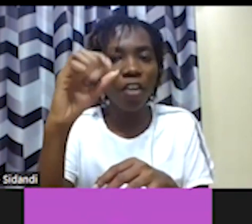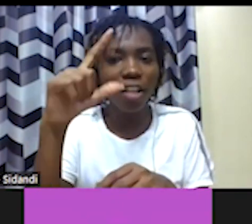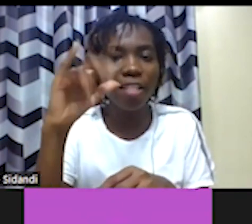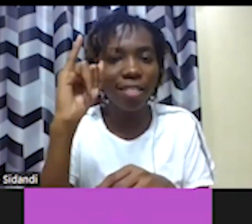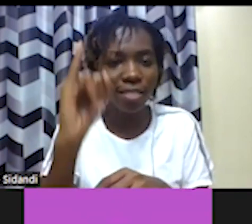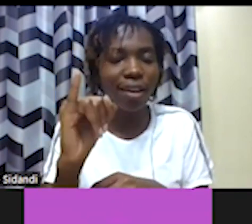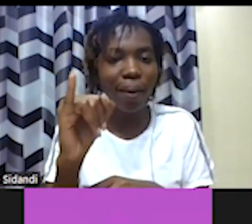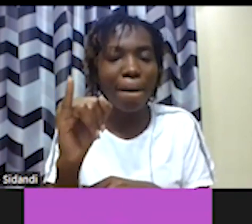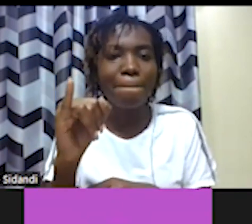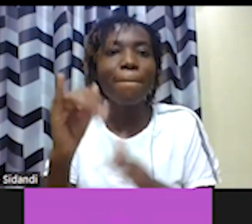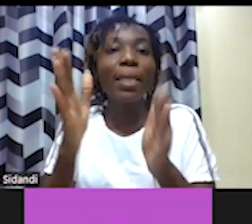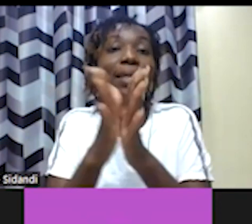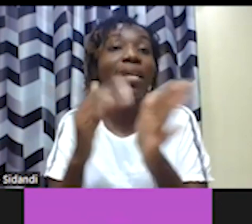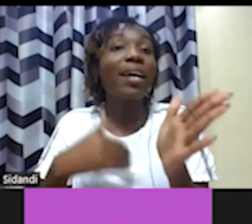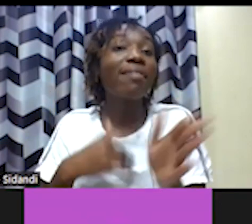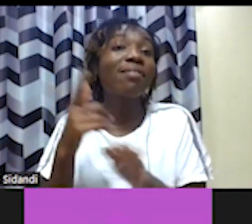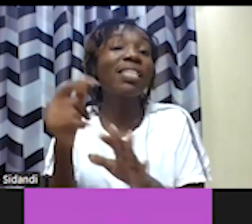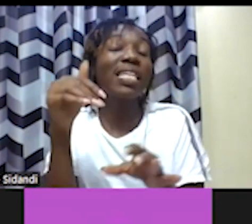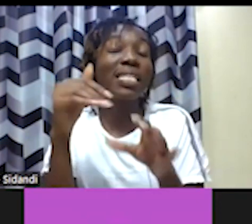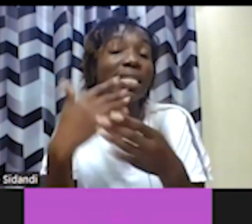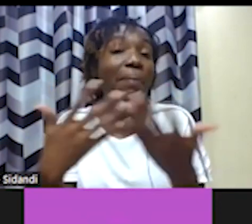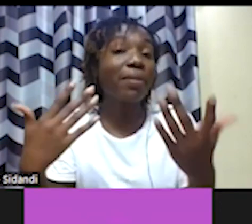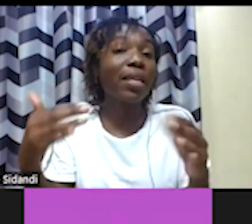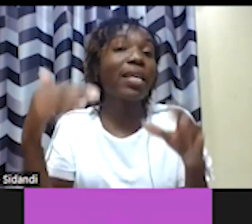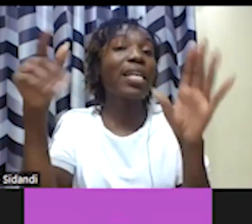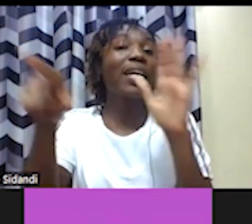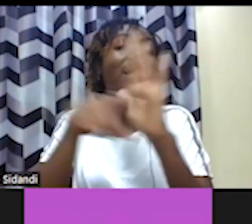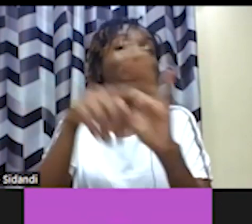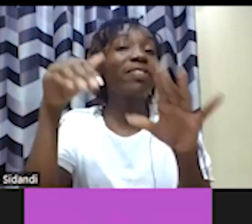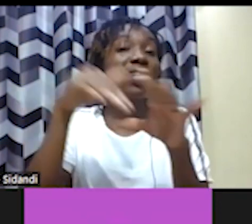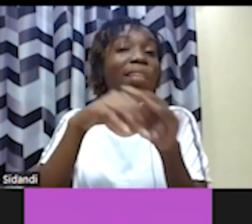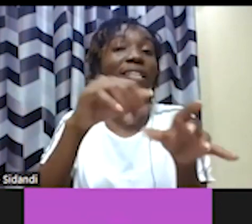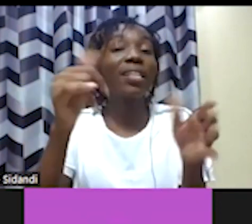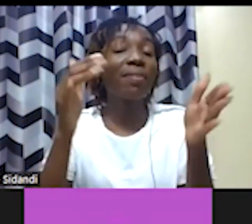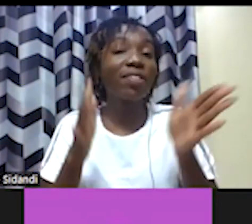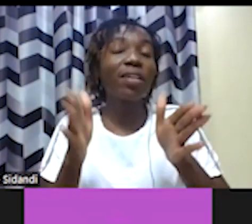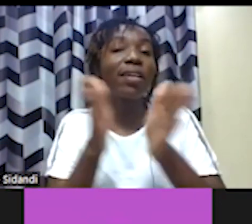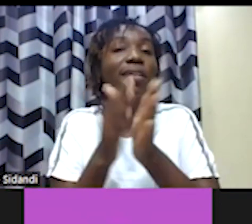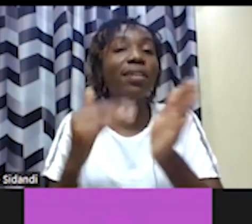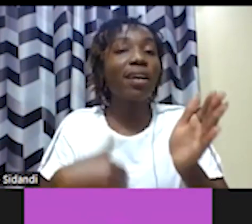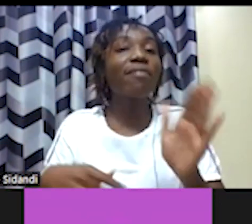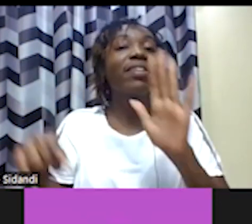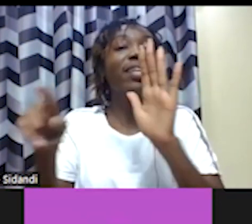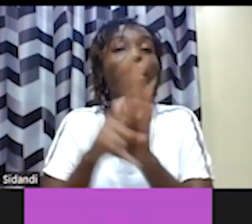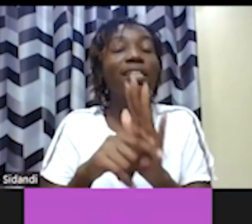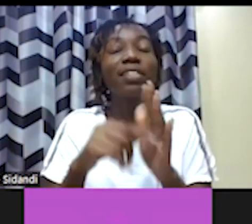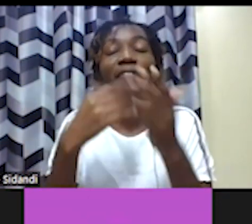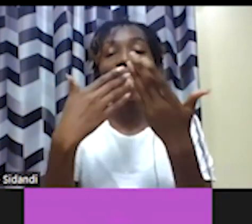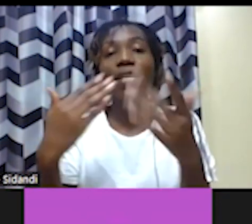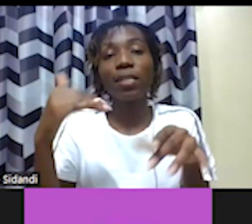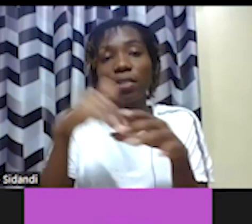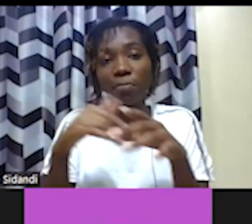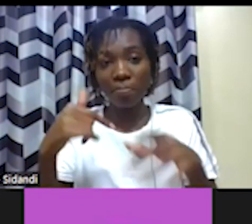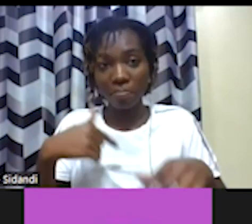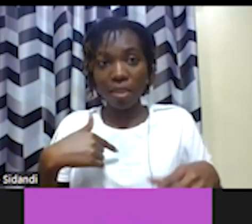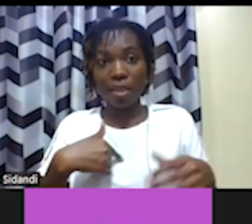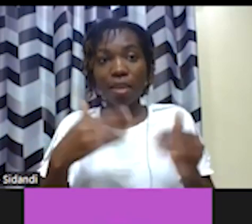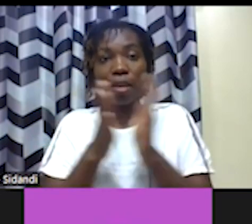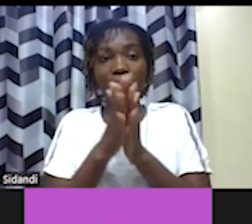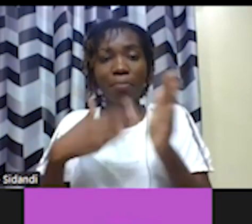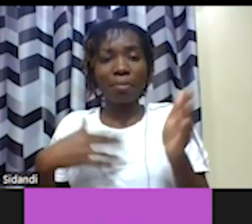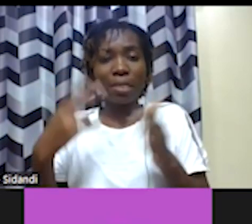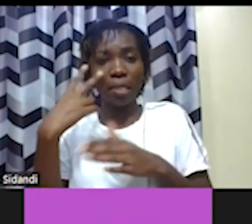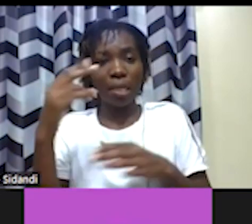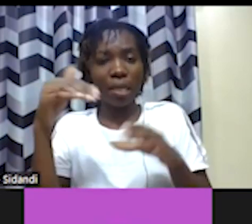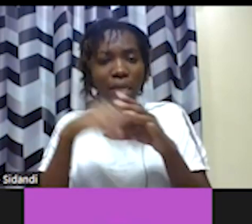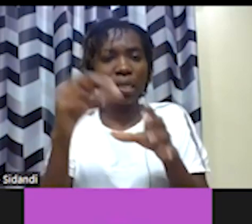has got something negative on a melancholy, and I have also those negative traits in me, and I'm seeing them in Grace.